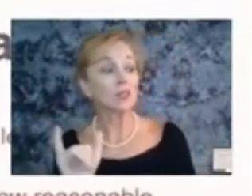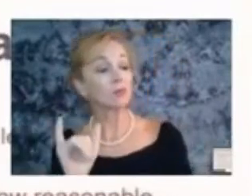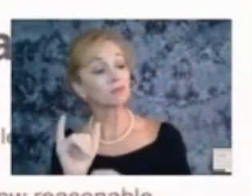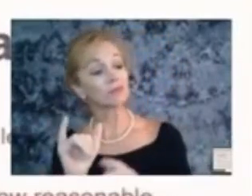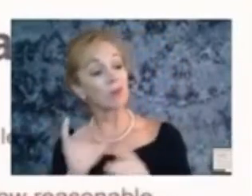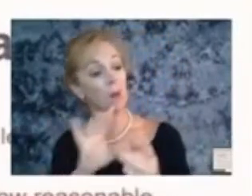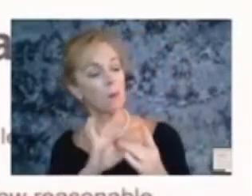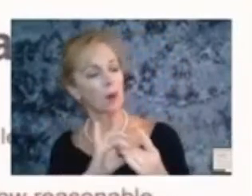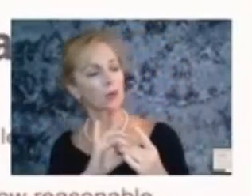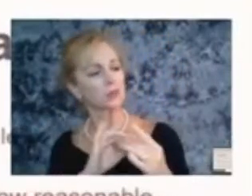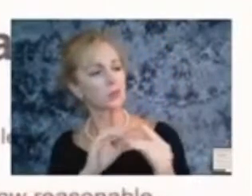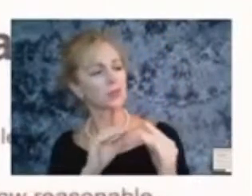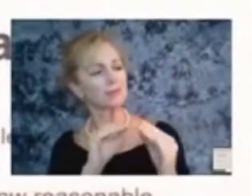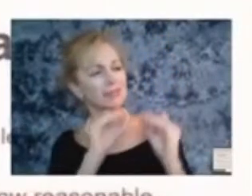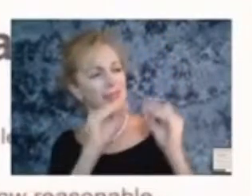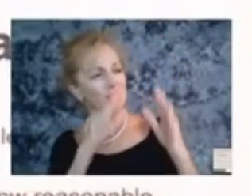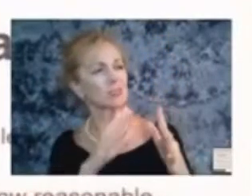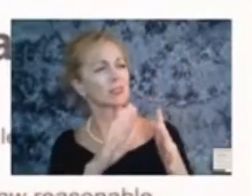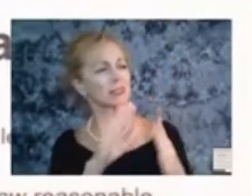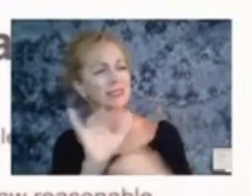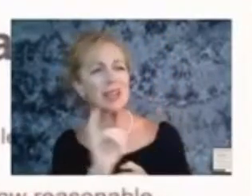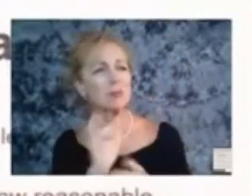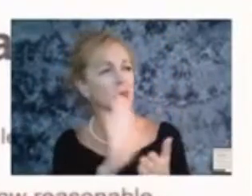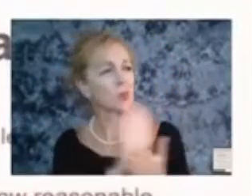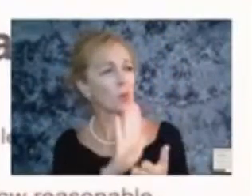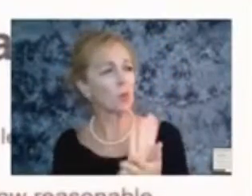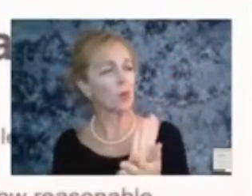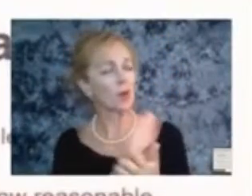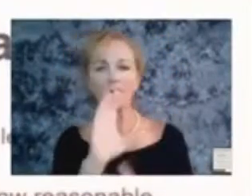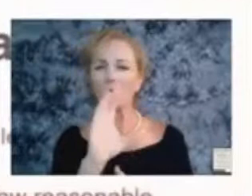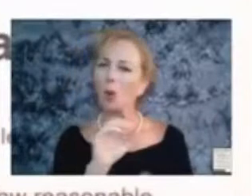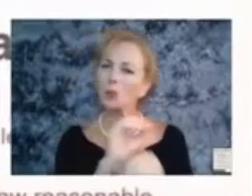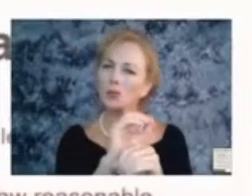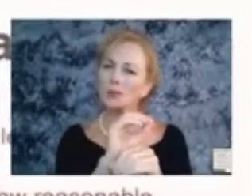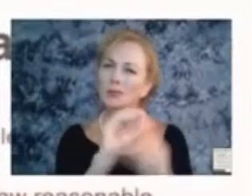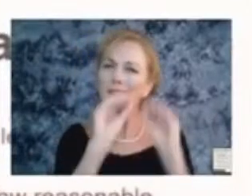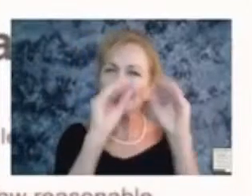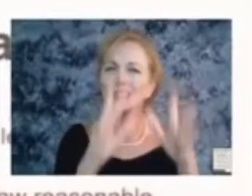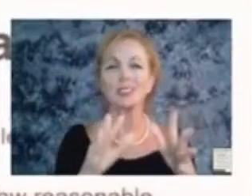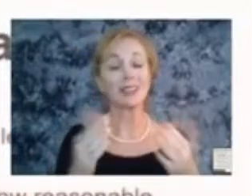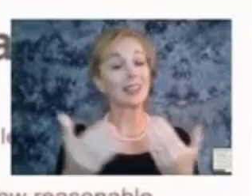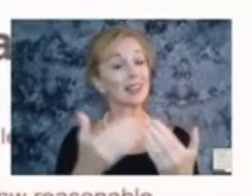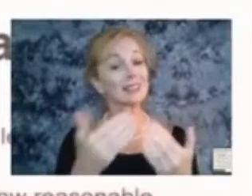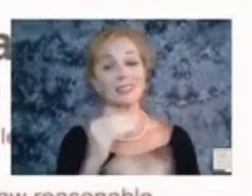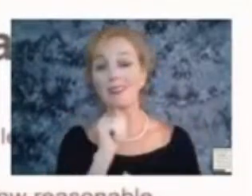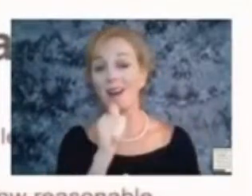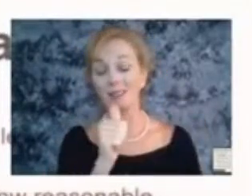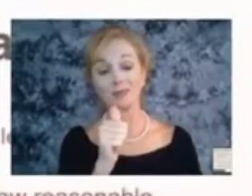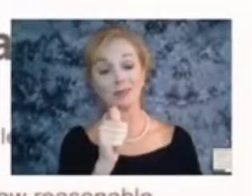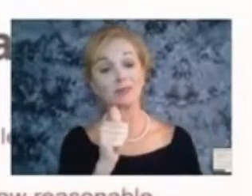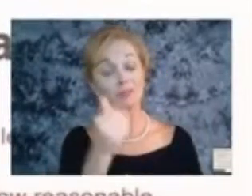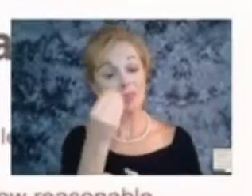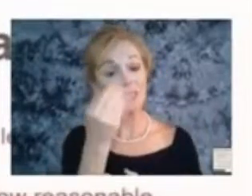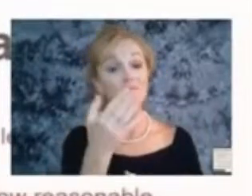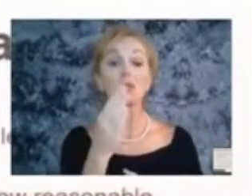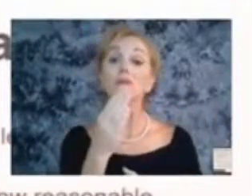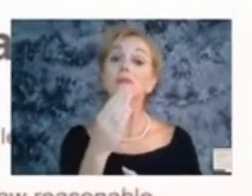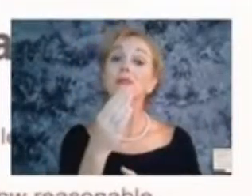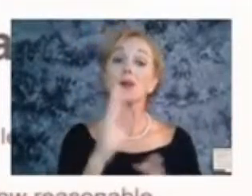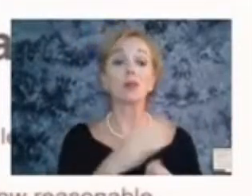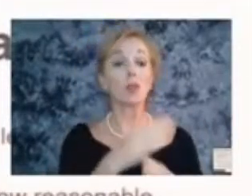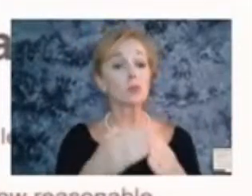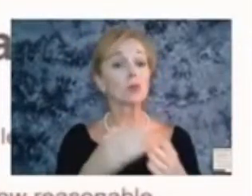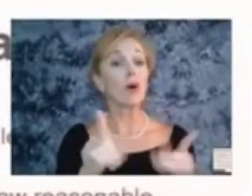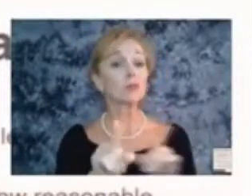approach co-teaching and team teaching in new and meaningful ways. But it's not going to be easy. And I'll close here tonight saying that social distancing, as we've talked about